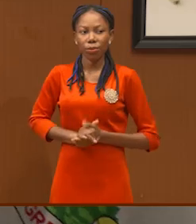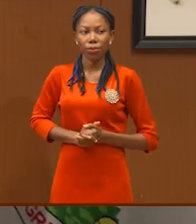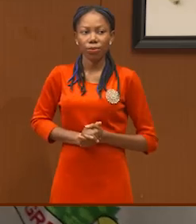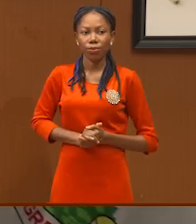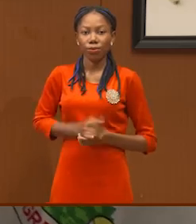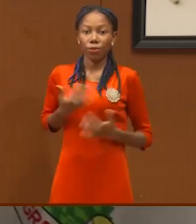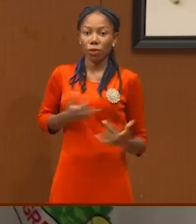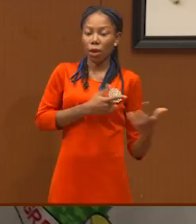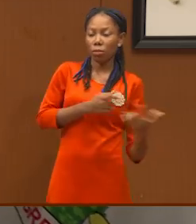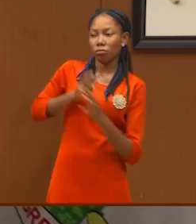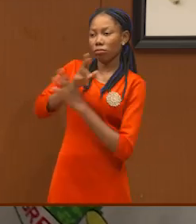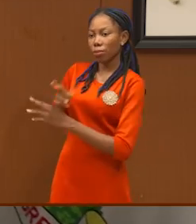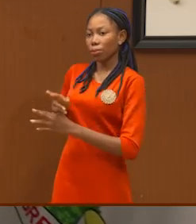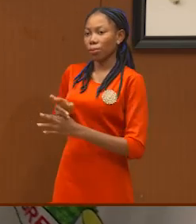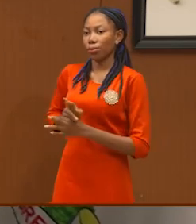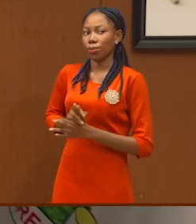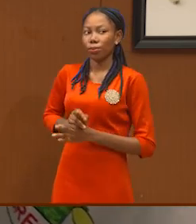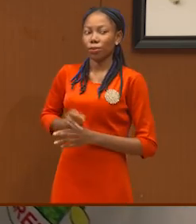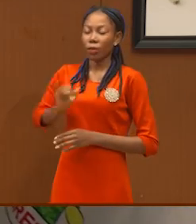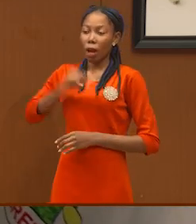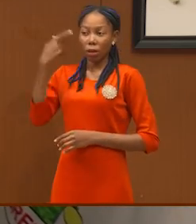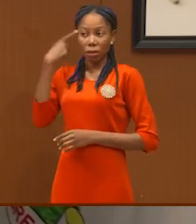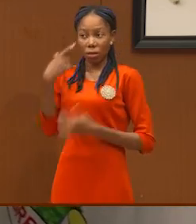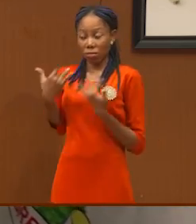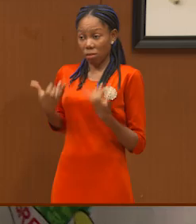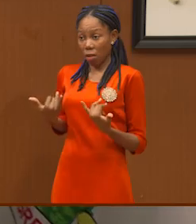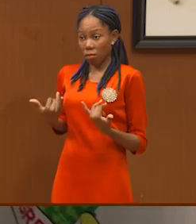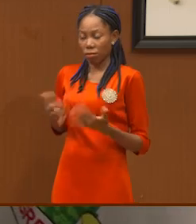Leo, Yeah. I think right now,